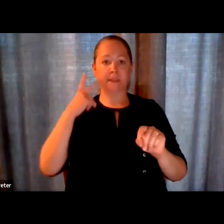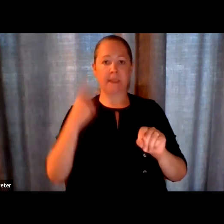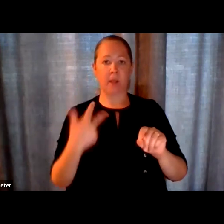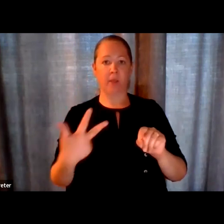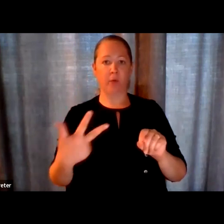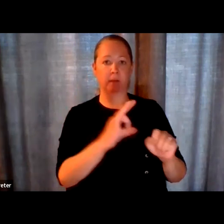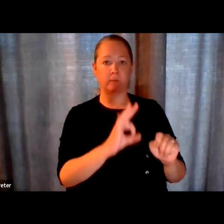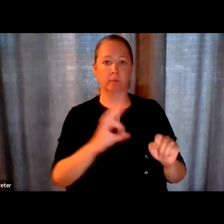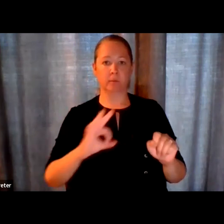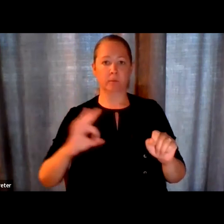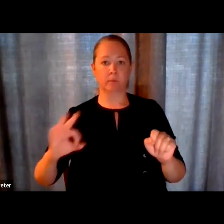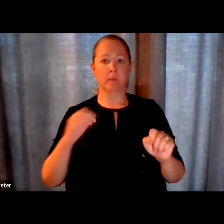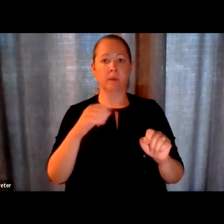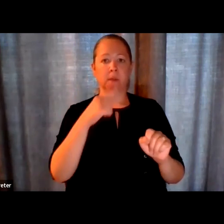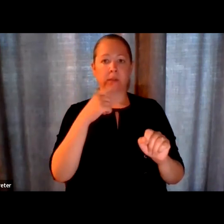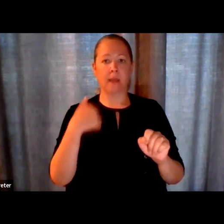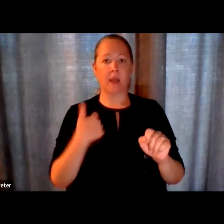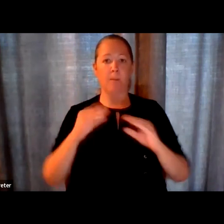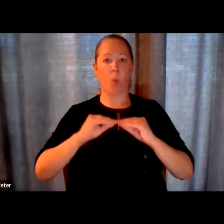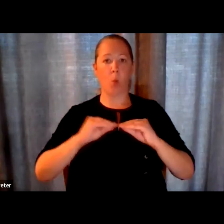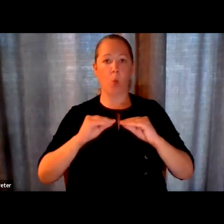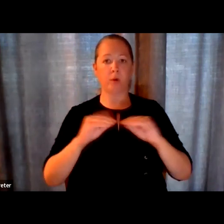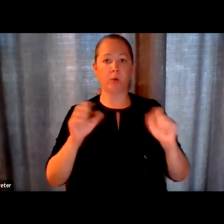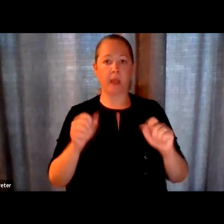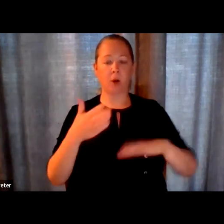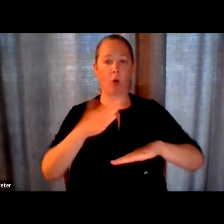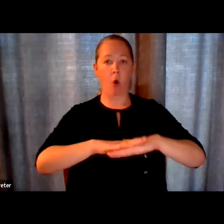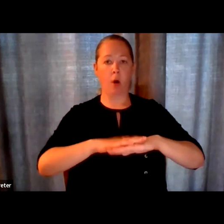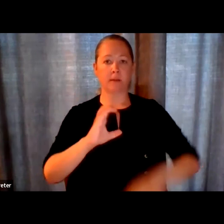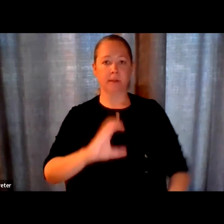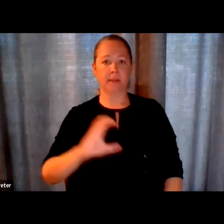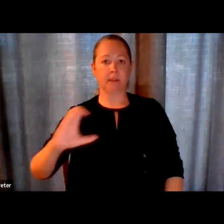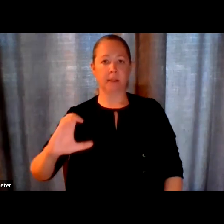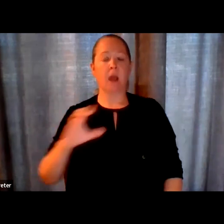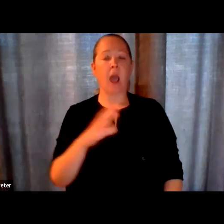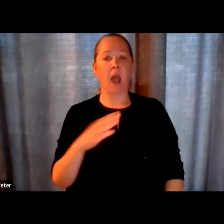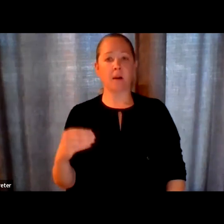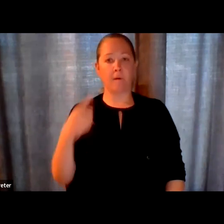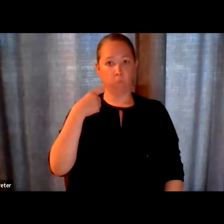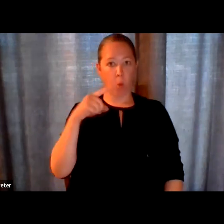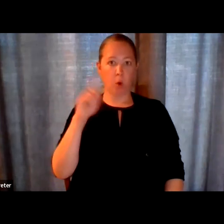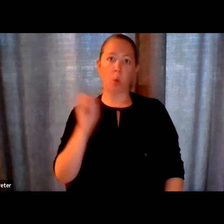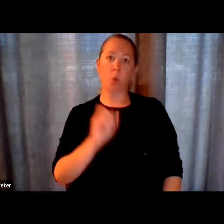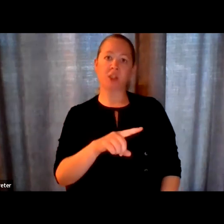subtitle. And for questions, we're going to be,